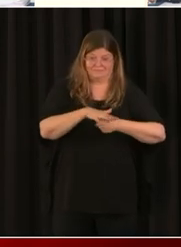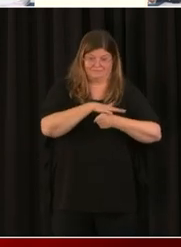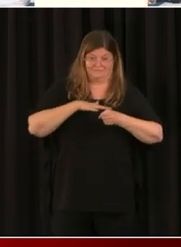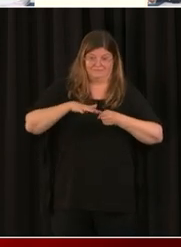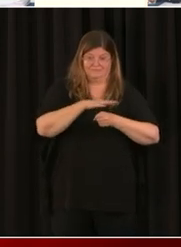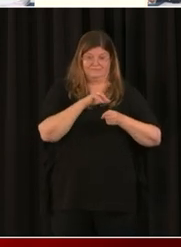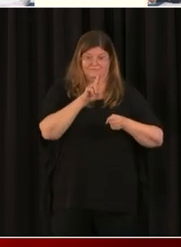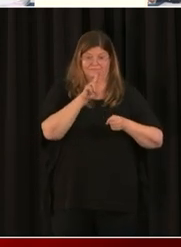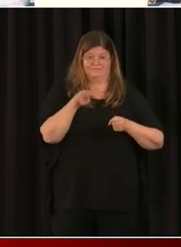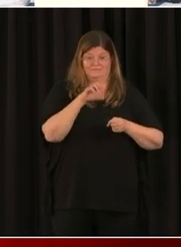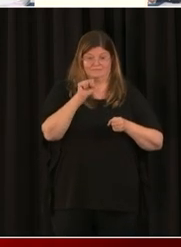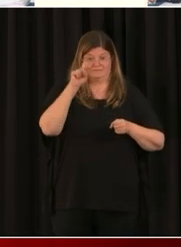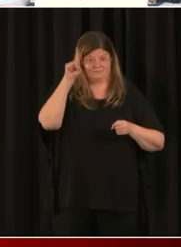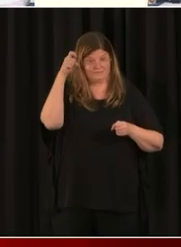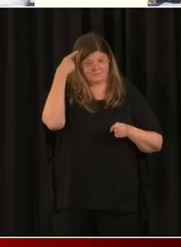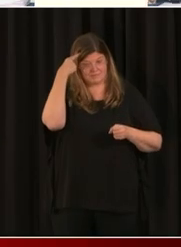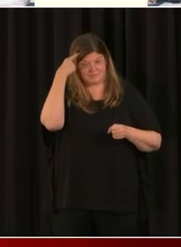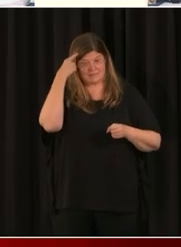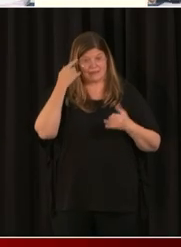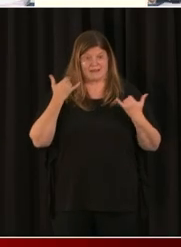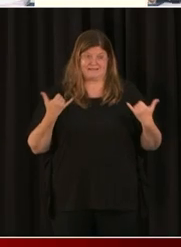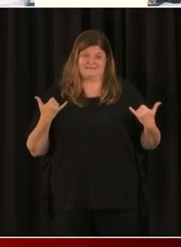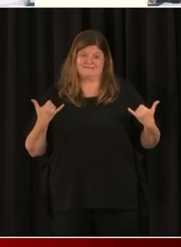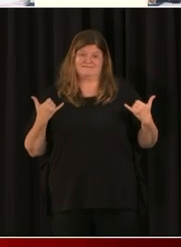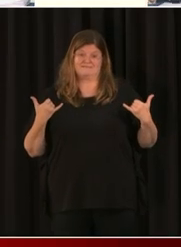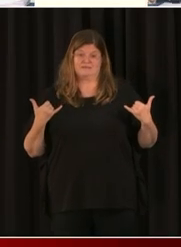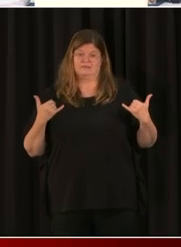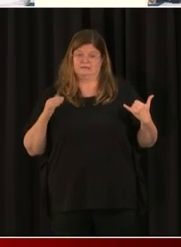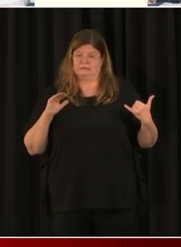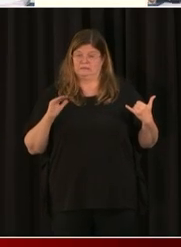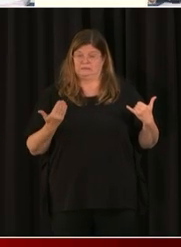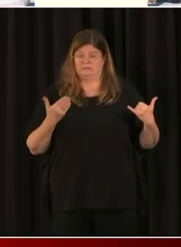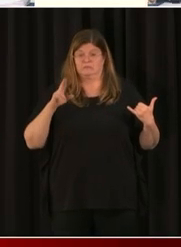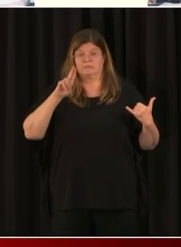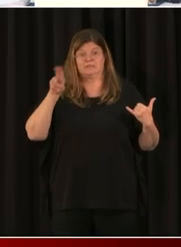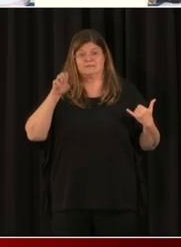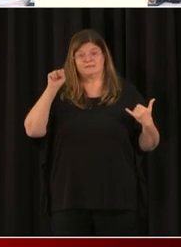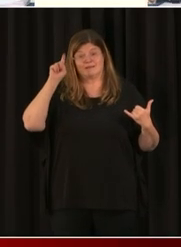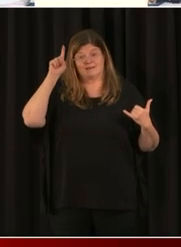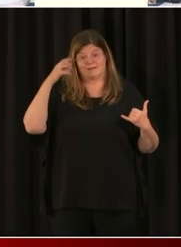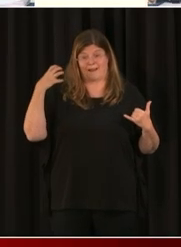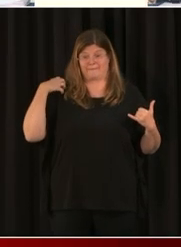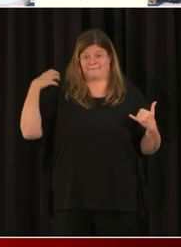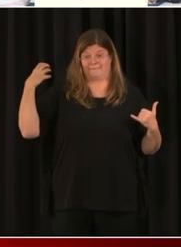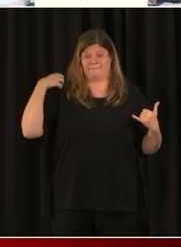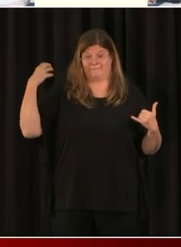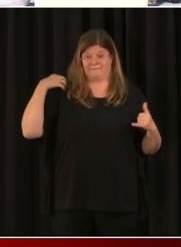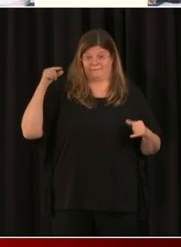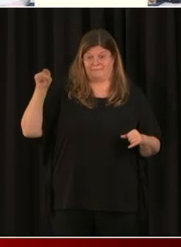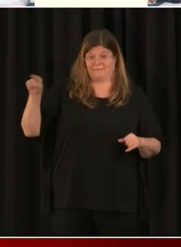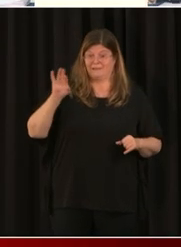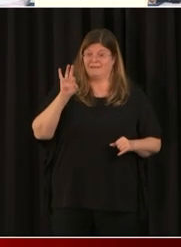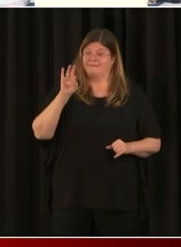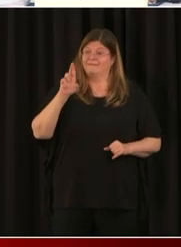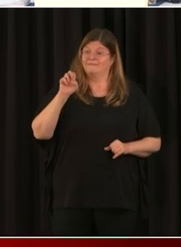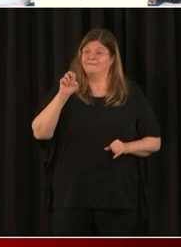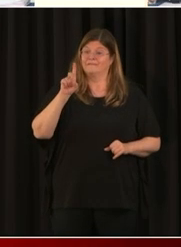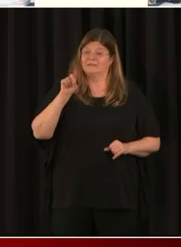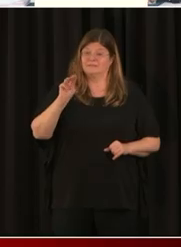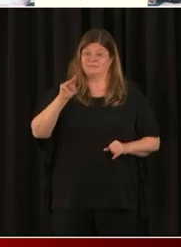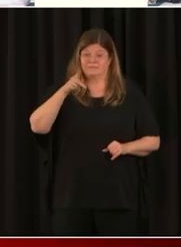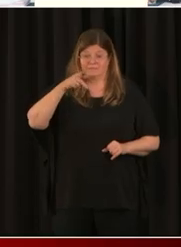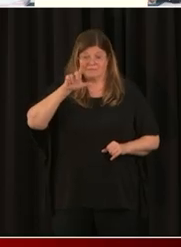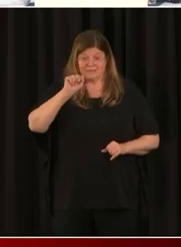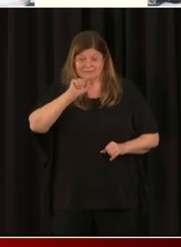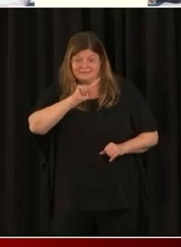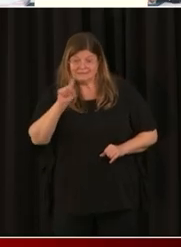United States Capitol. So right now, it appears the United States Capitol, Freedom Plaza, as well as an event